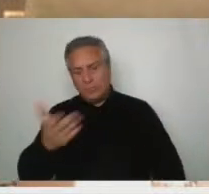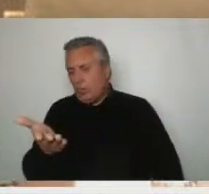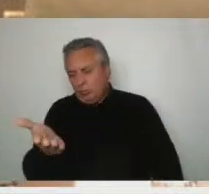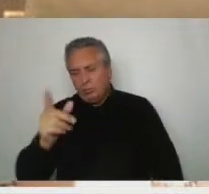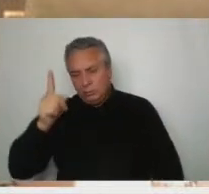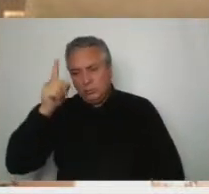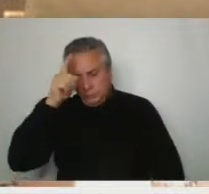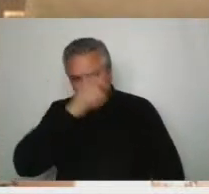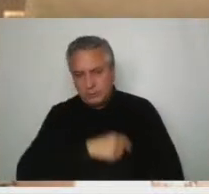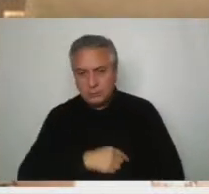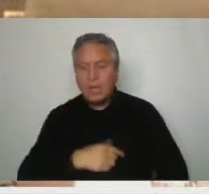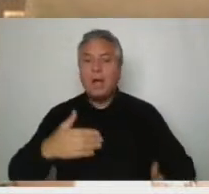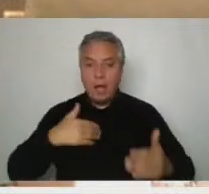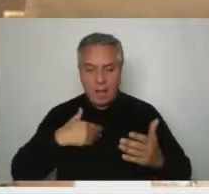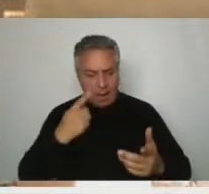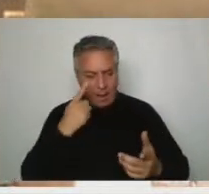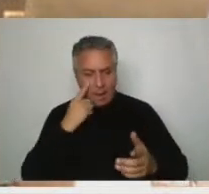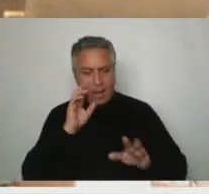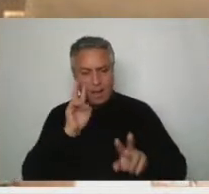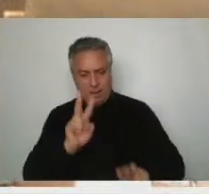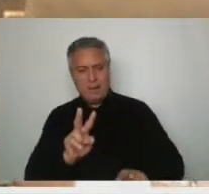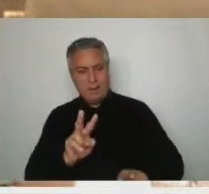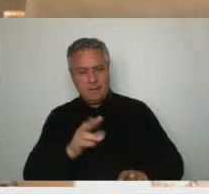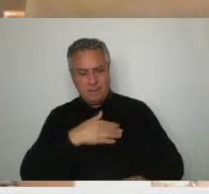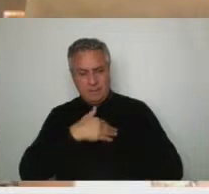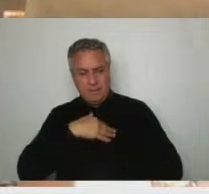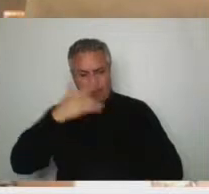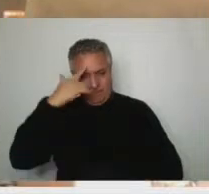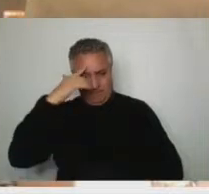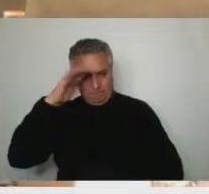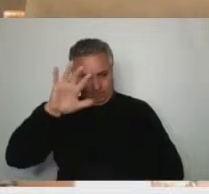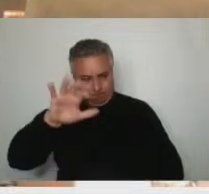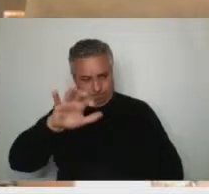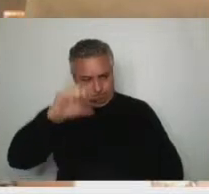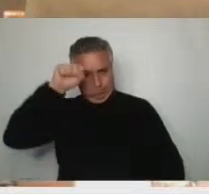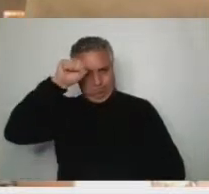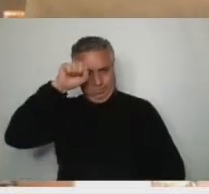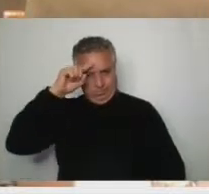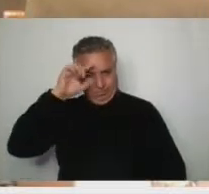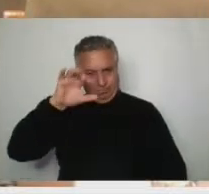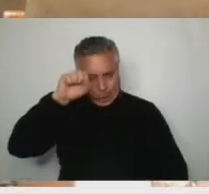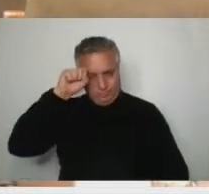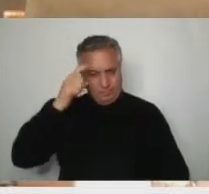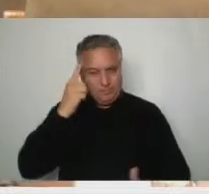difficult. And now there is a further conclusion that can be obtained from that, in the sense that, unfortunately,